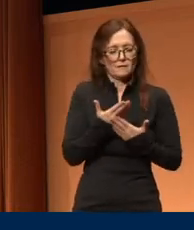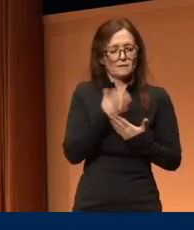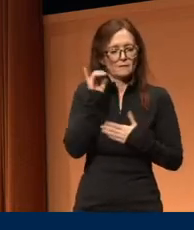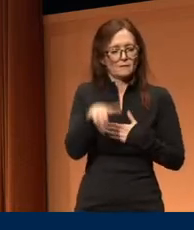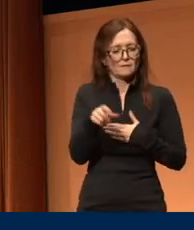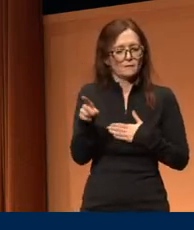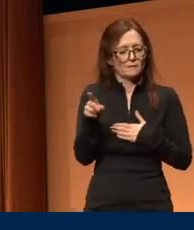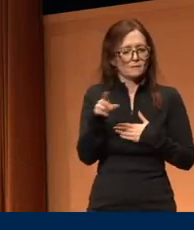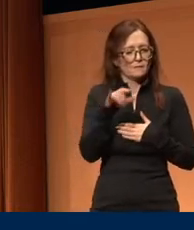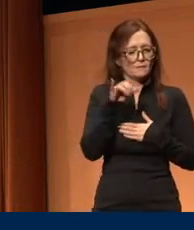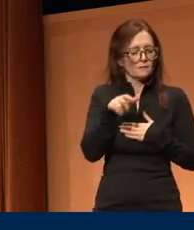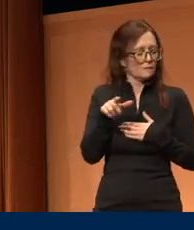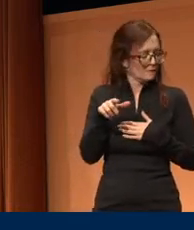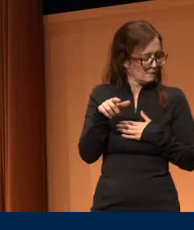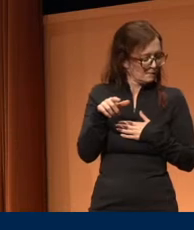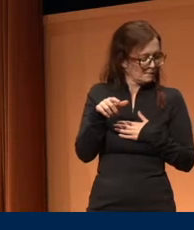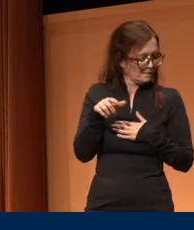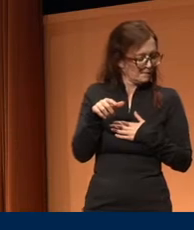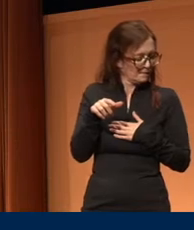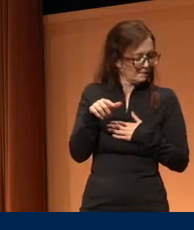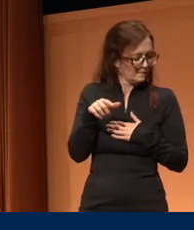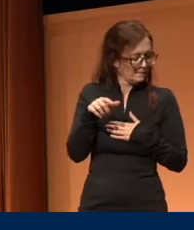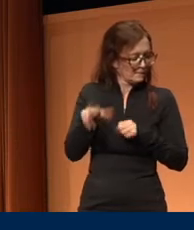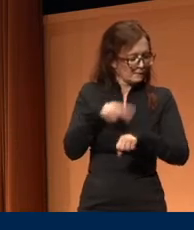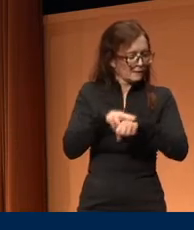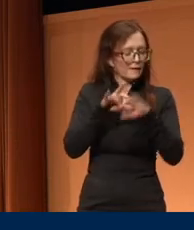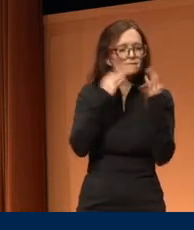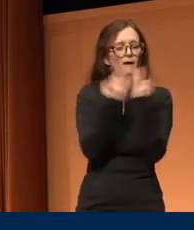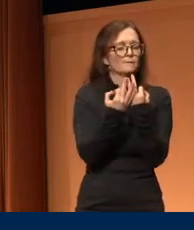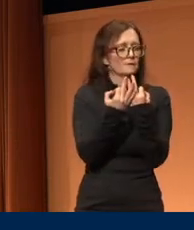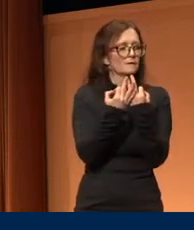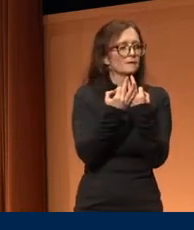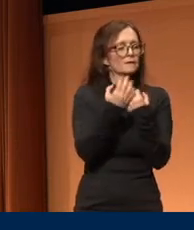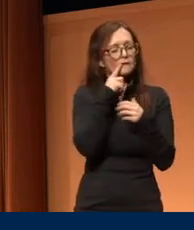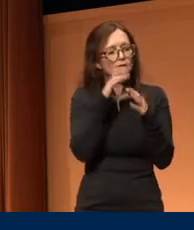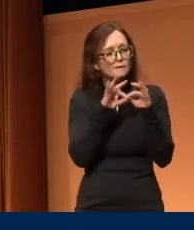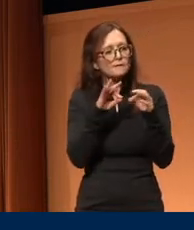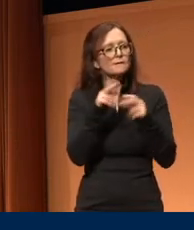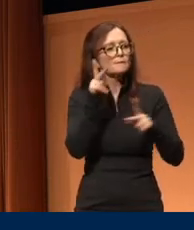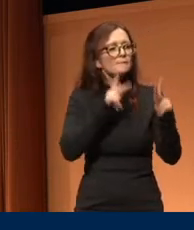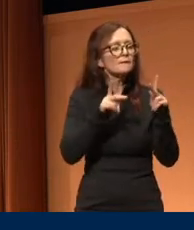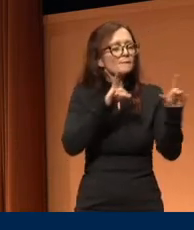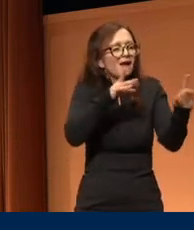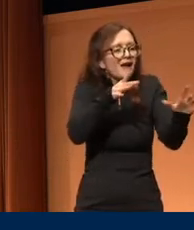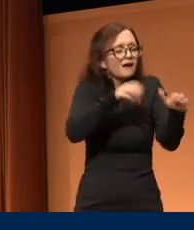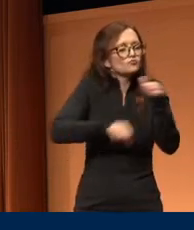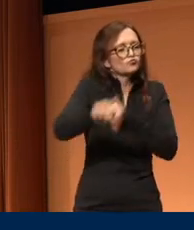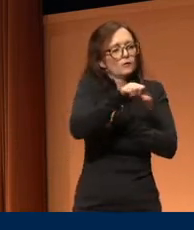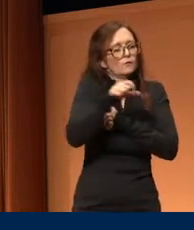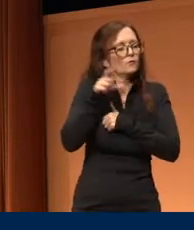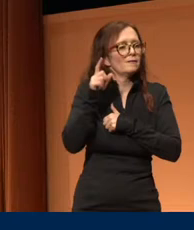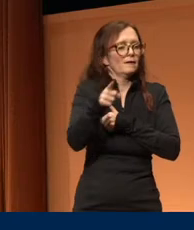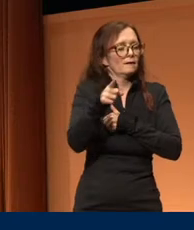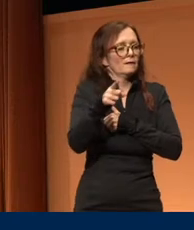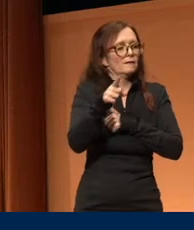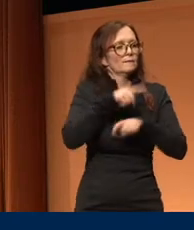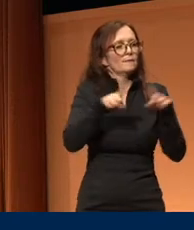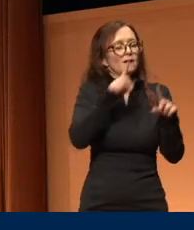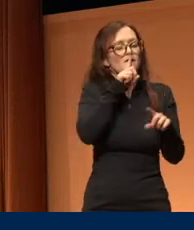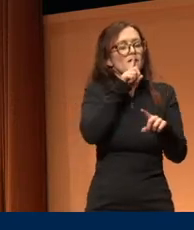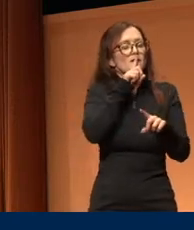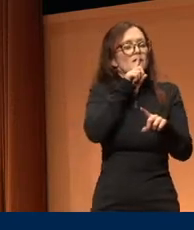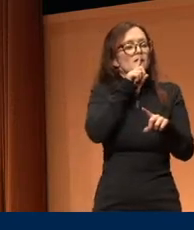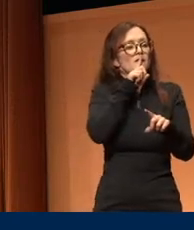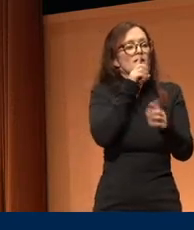as Nicolas Hulot recounted of the National Assembly, people hate each other over there. The fact is that